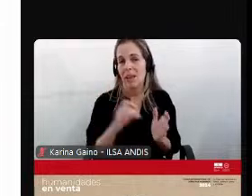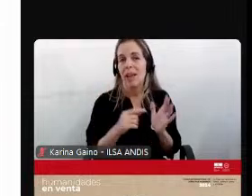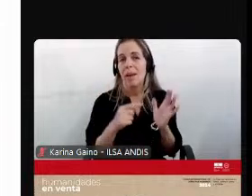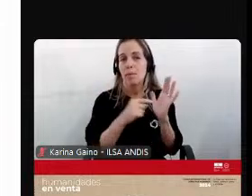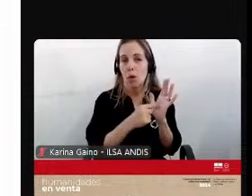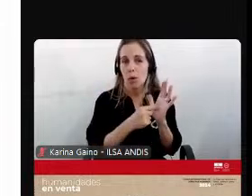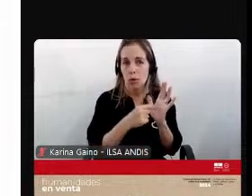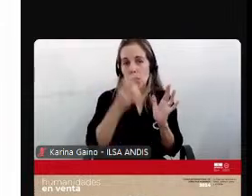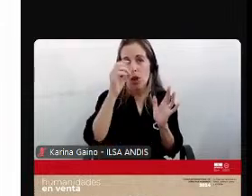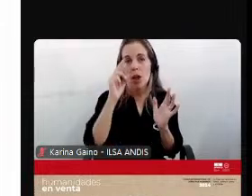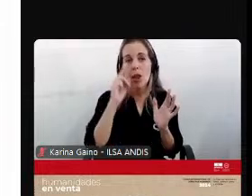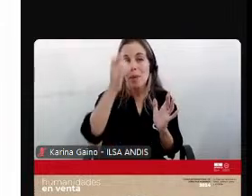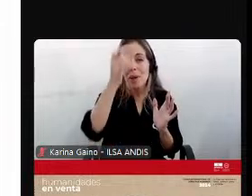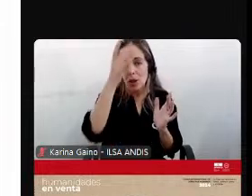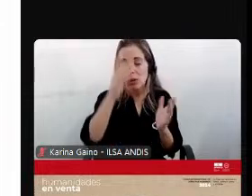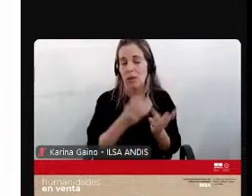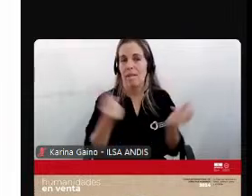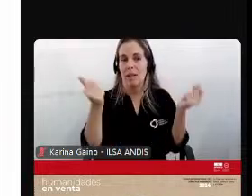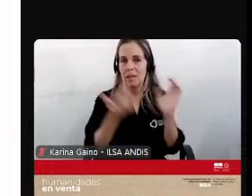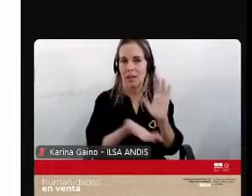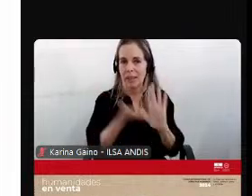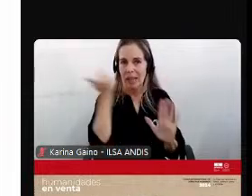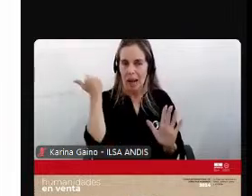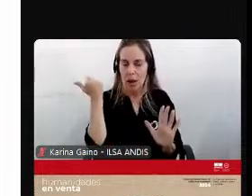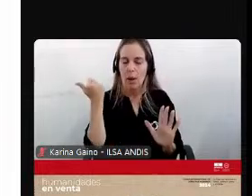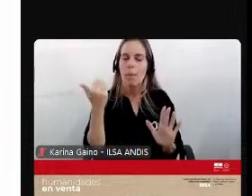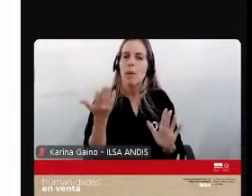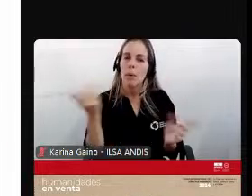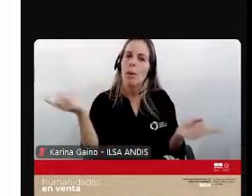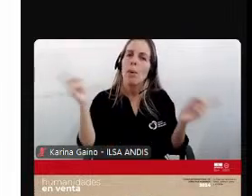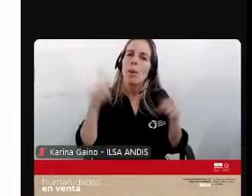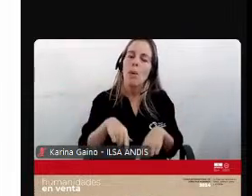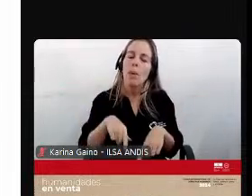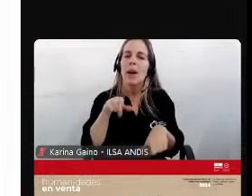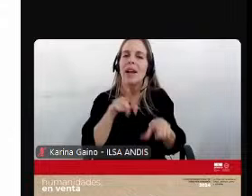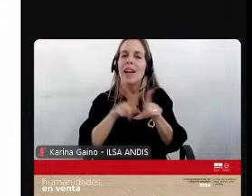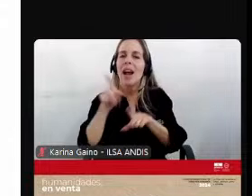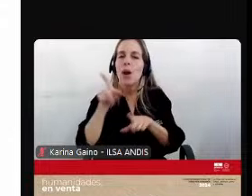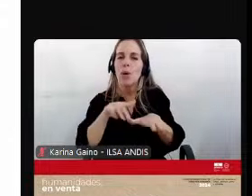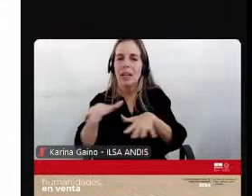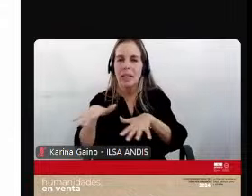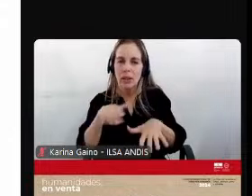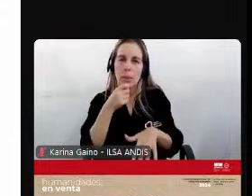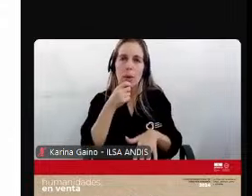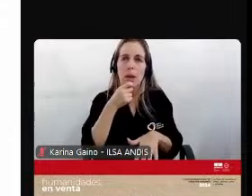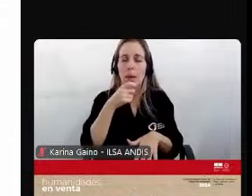pretty powerful in some cases. So, in illegal gold mining in Peru, for example, where